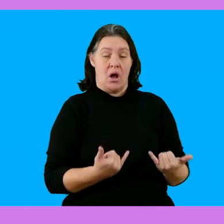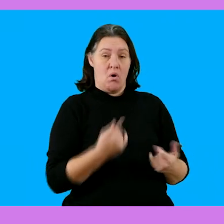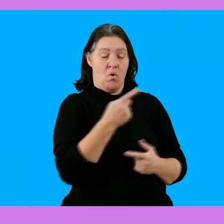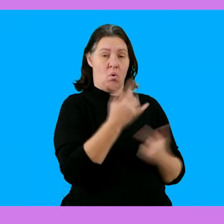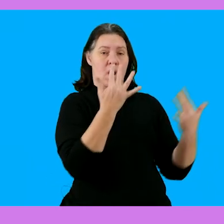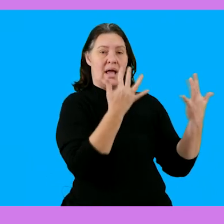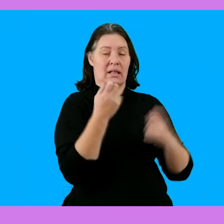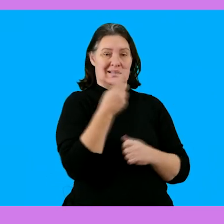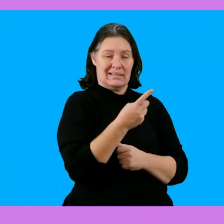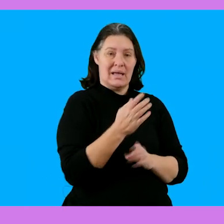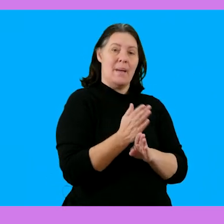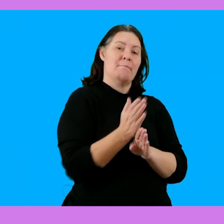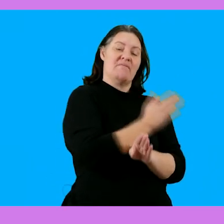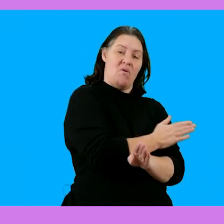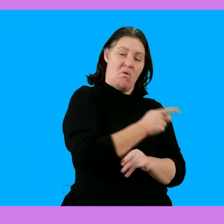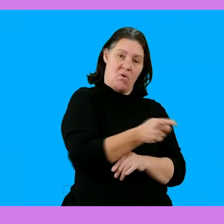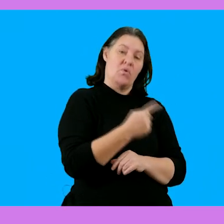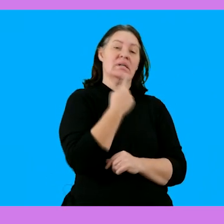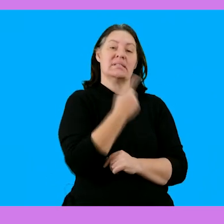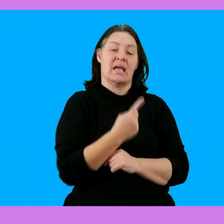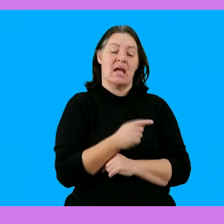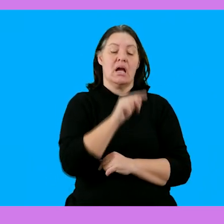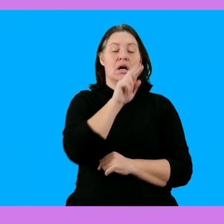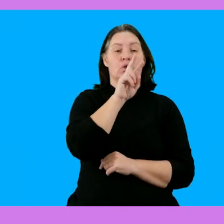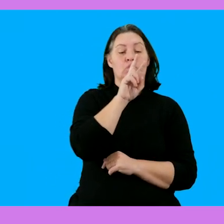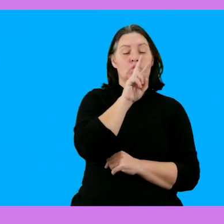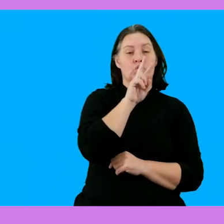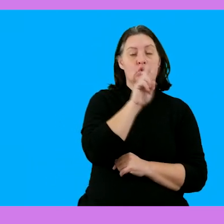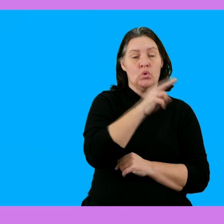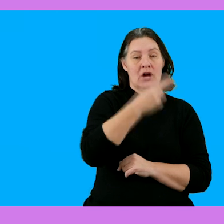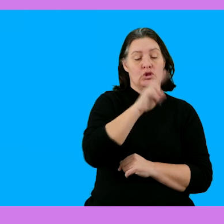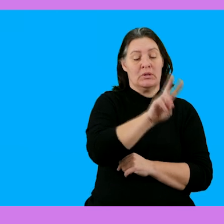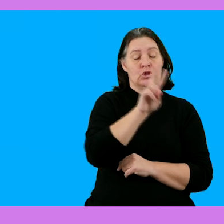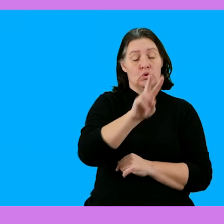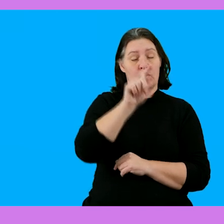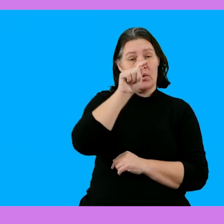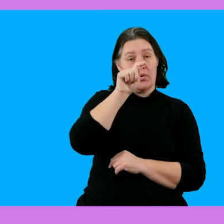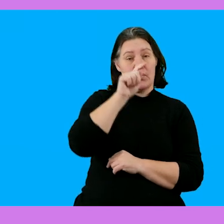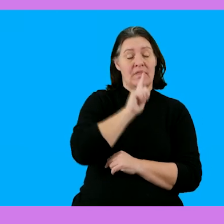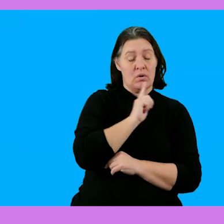just calculated it in the previous slide. So we said it's